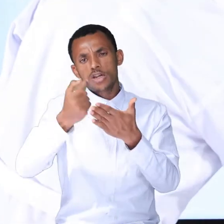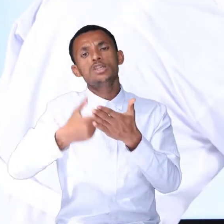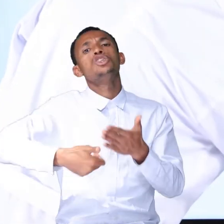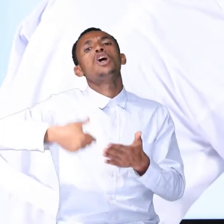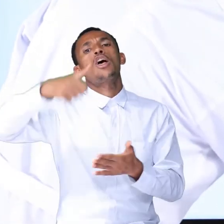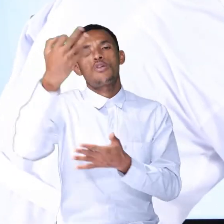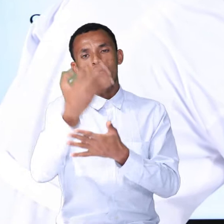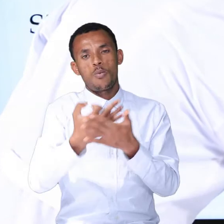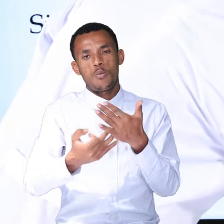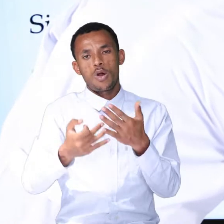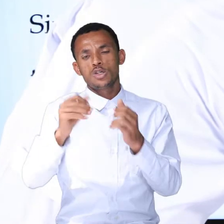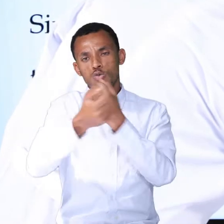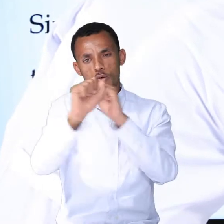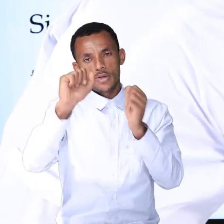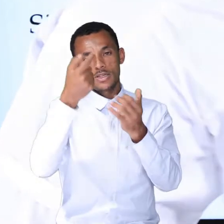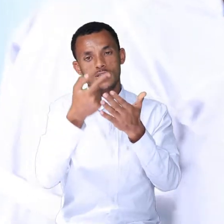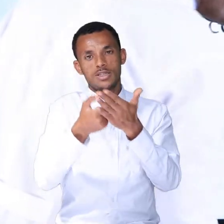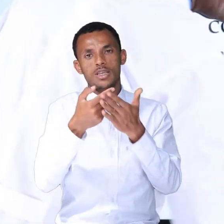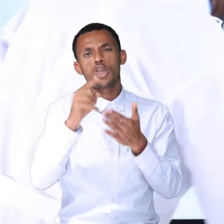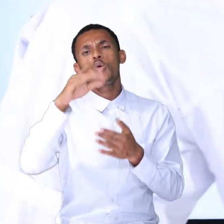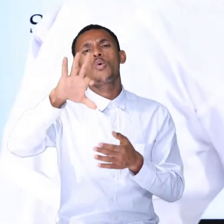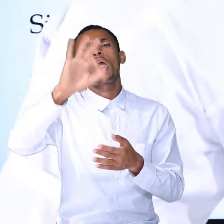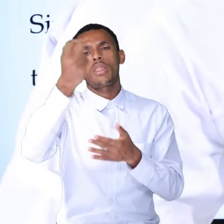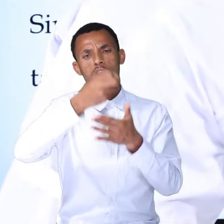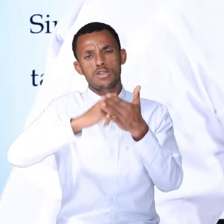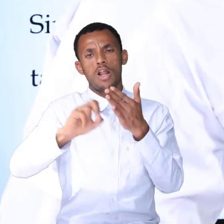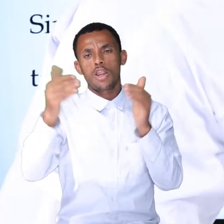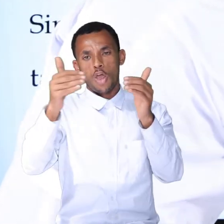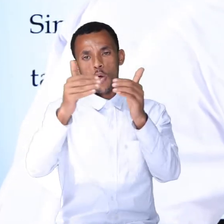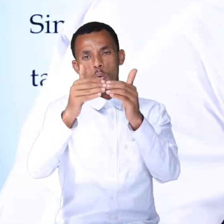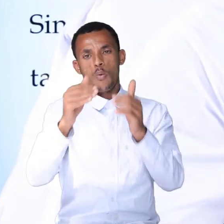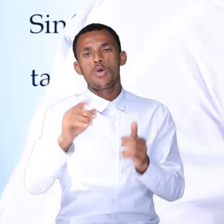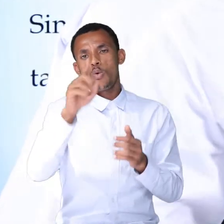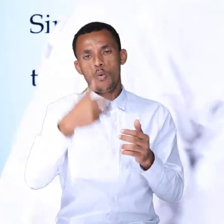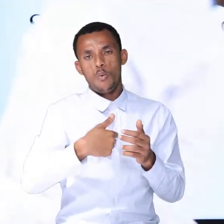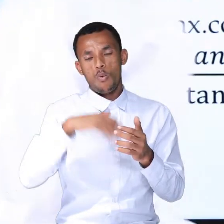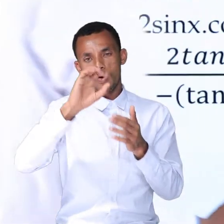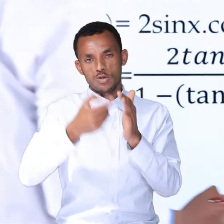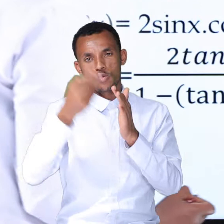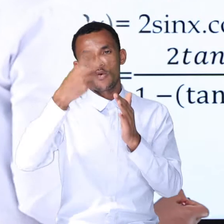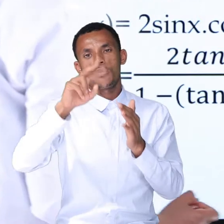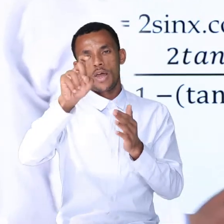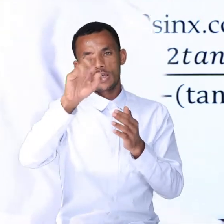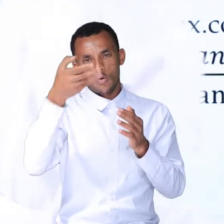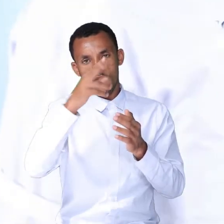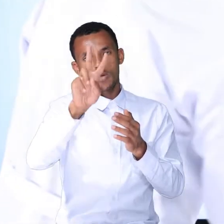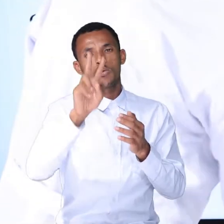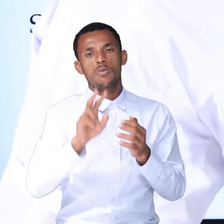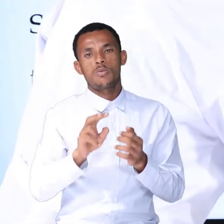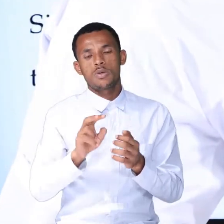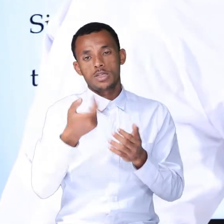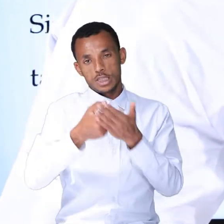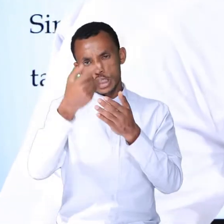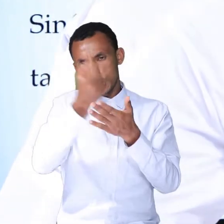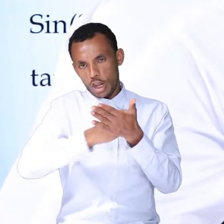form. When you are solving for that one, you may get a result to be equal to, we have cos square of x over 2 at that.